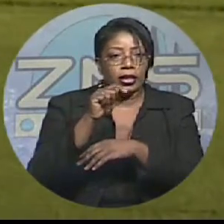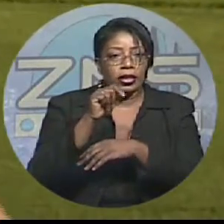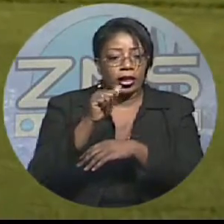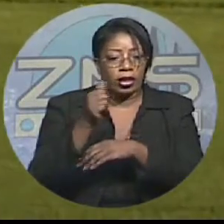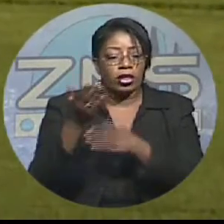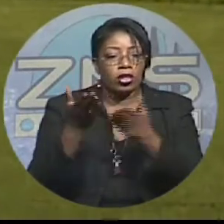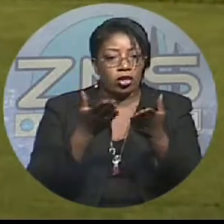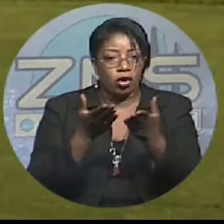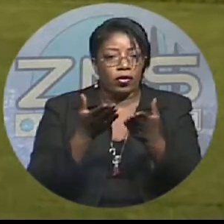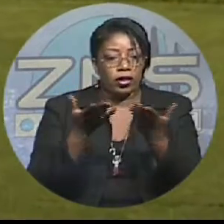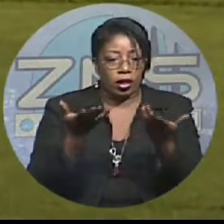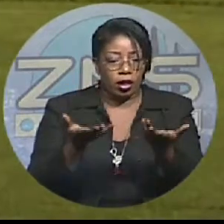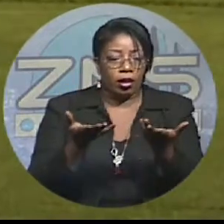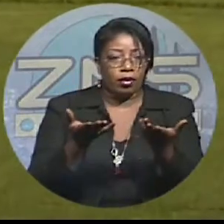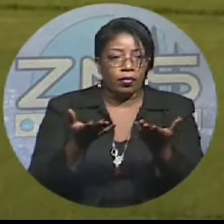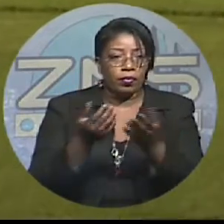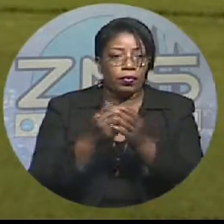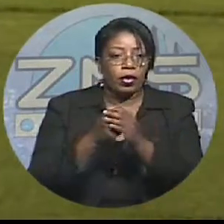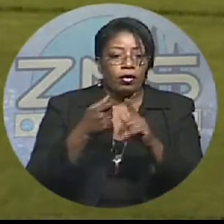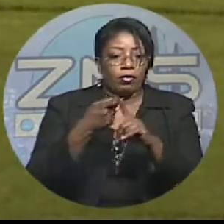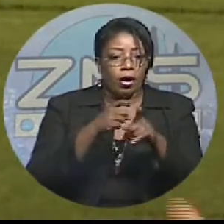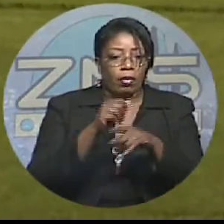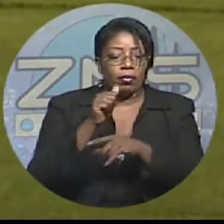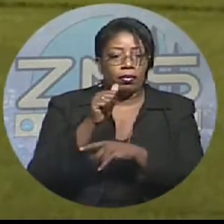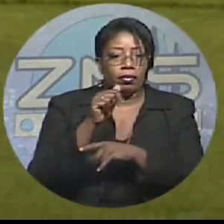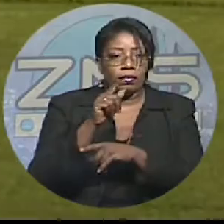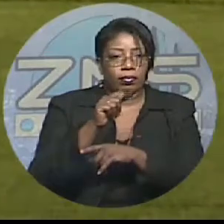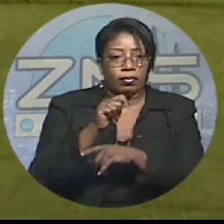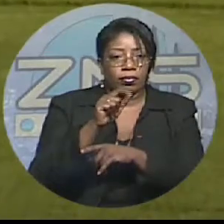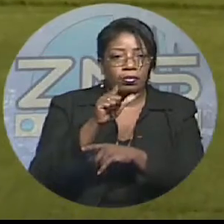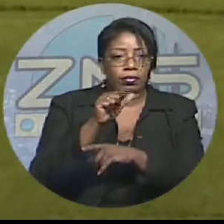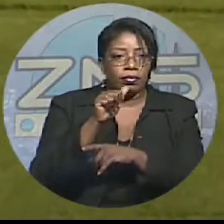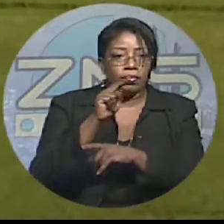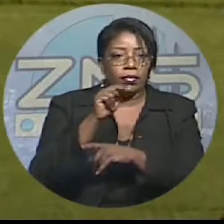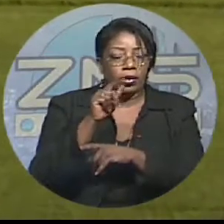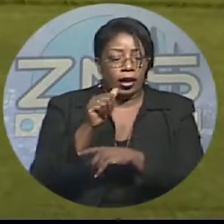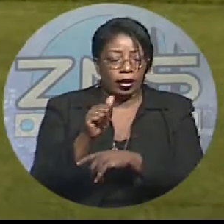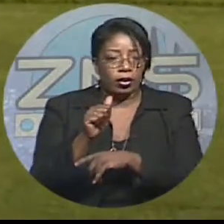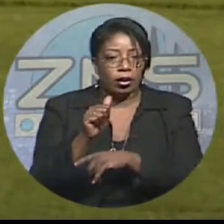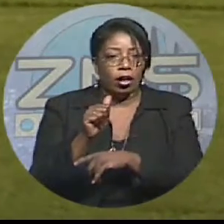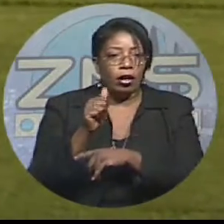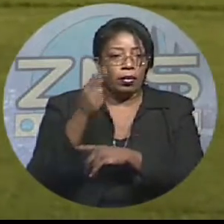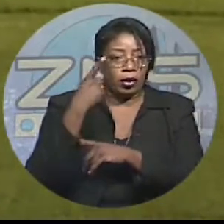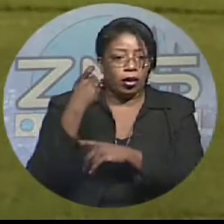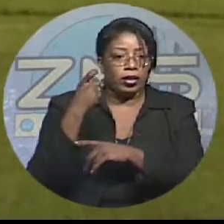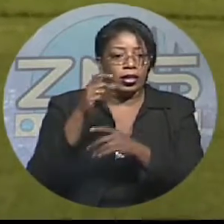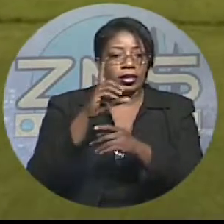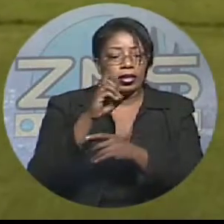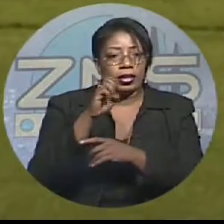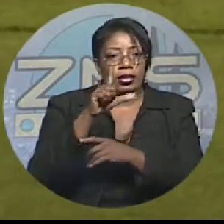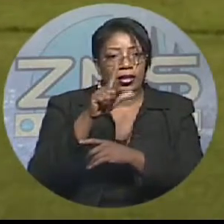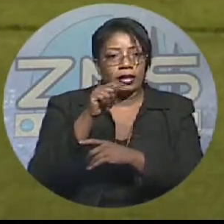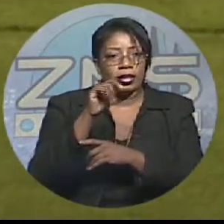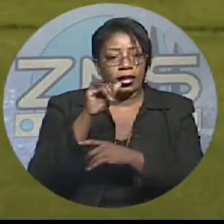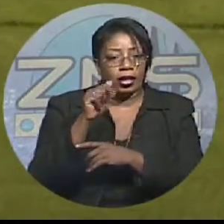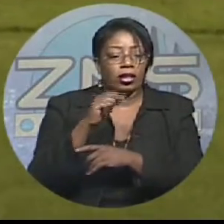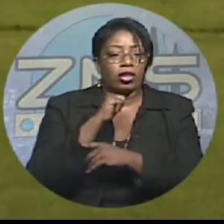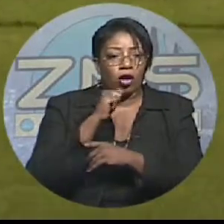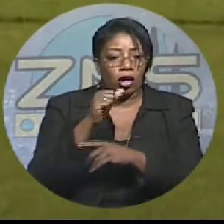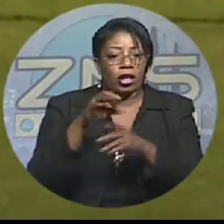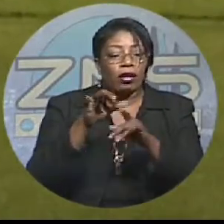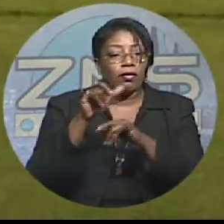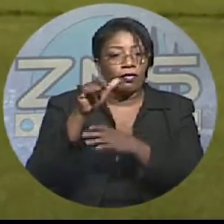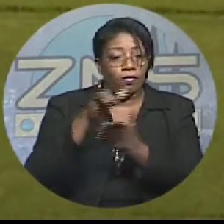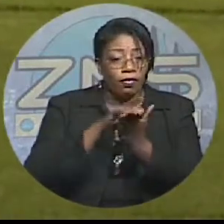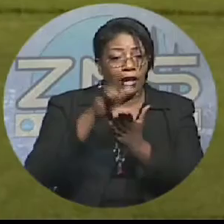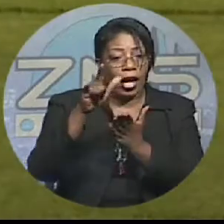day from a key hub of Atlanta. Again, it's promoting and promoting, because Delta won't fly unless we can fill the seat. So